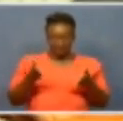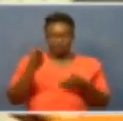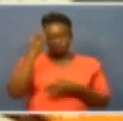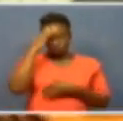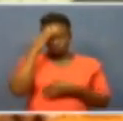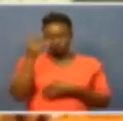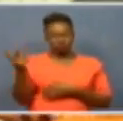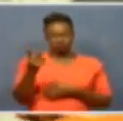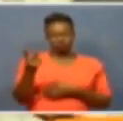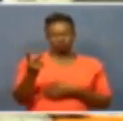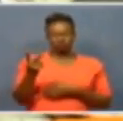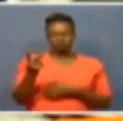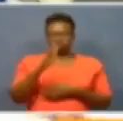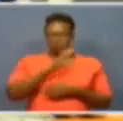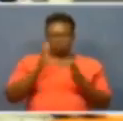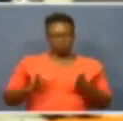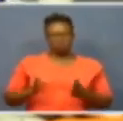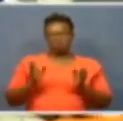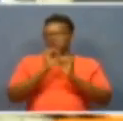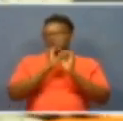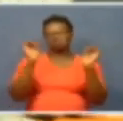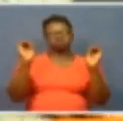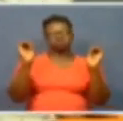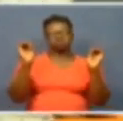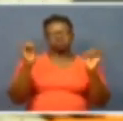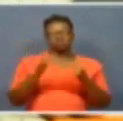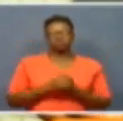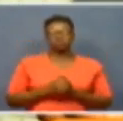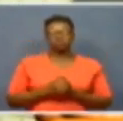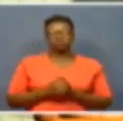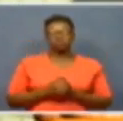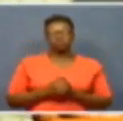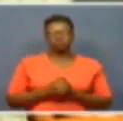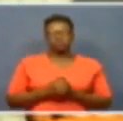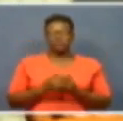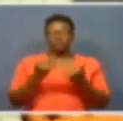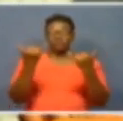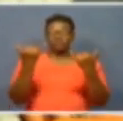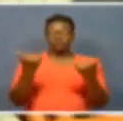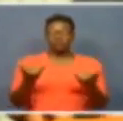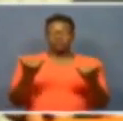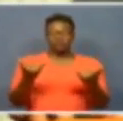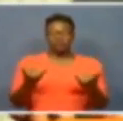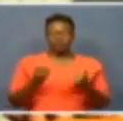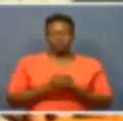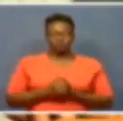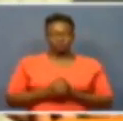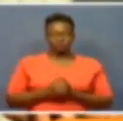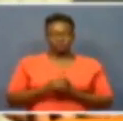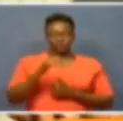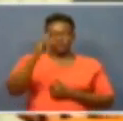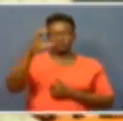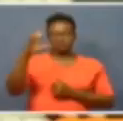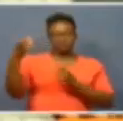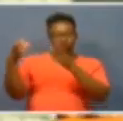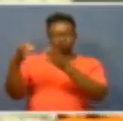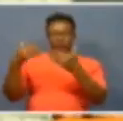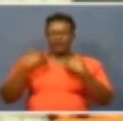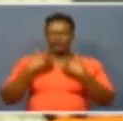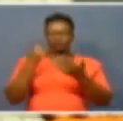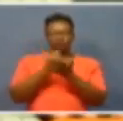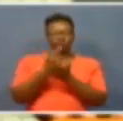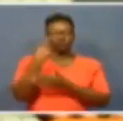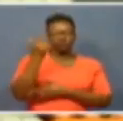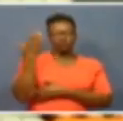longer commissioners of IEBC. Now, IEBC does not have offices for